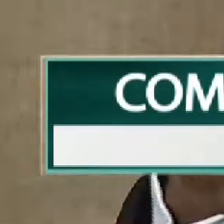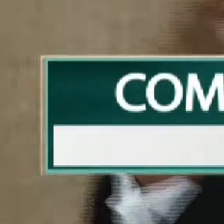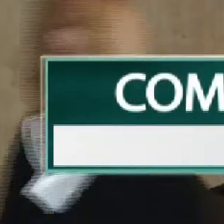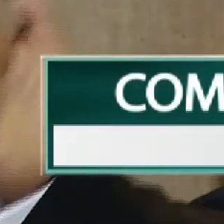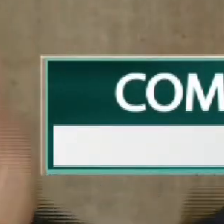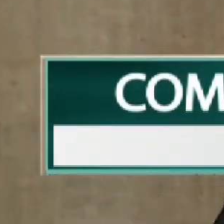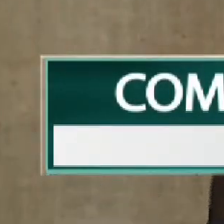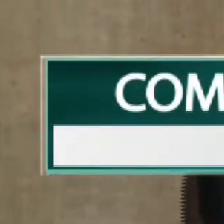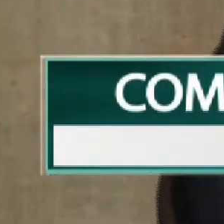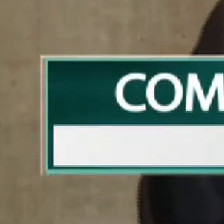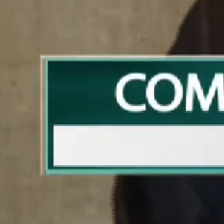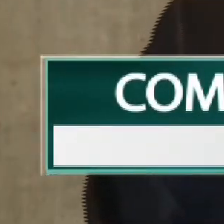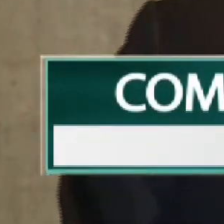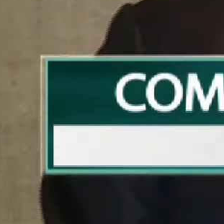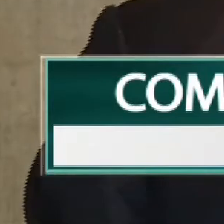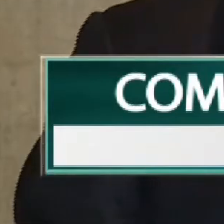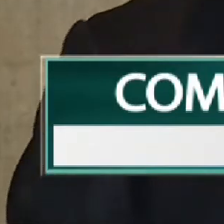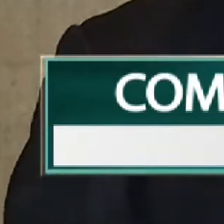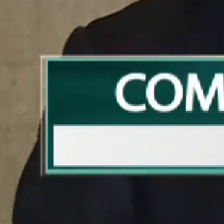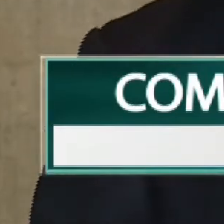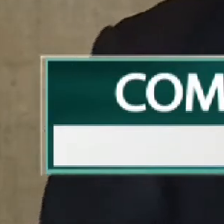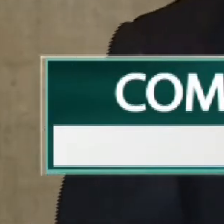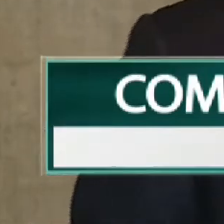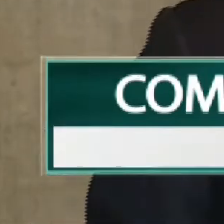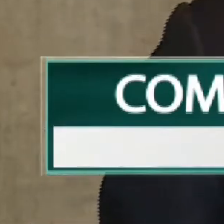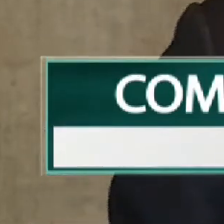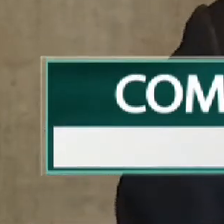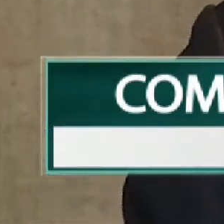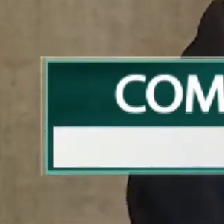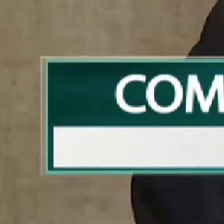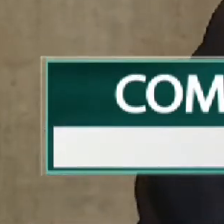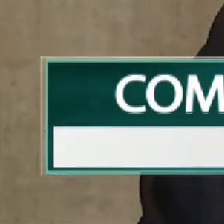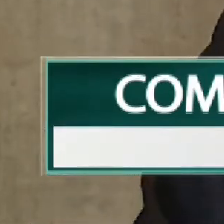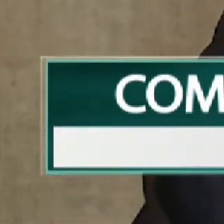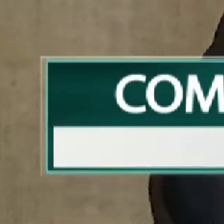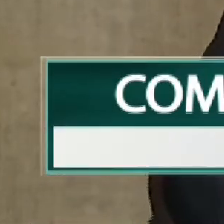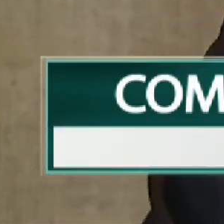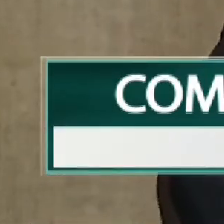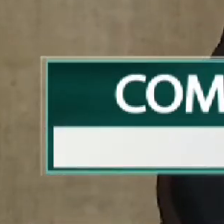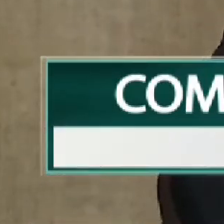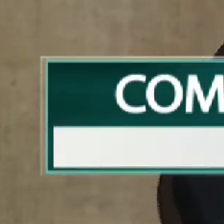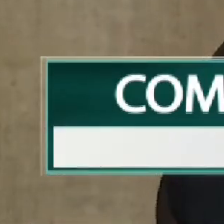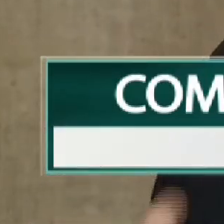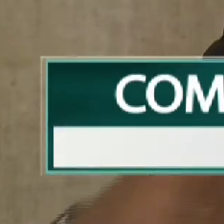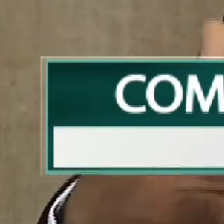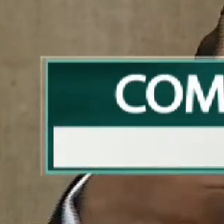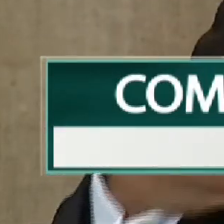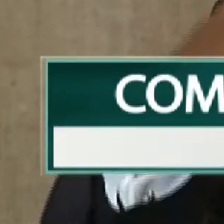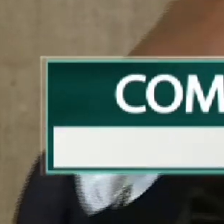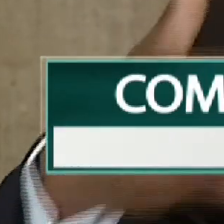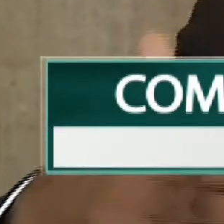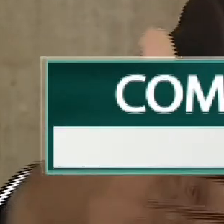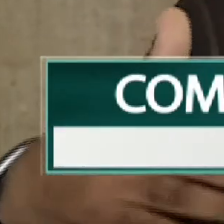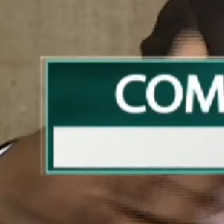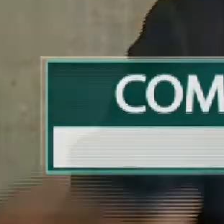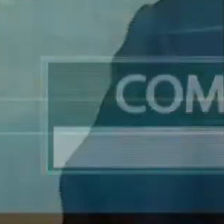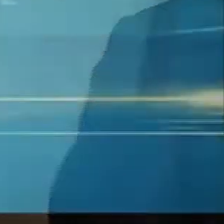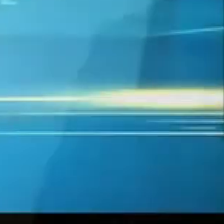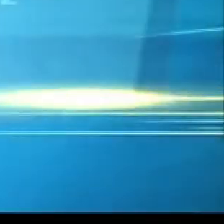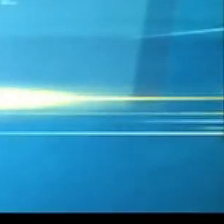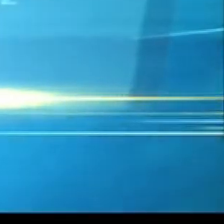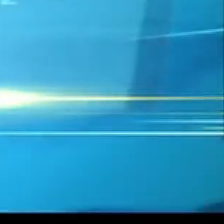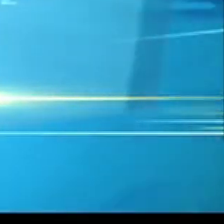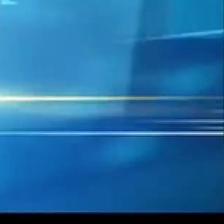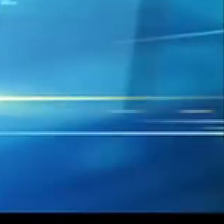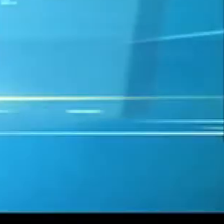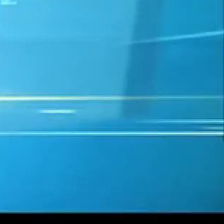of the east at around 6 knots, barometric pressure 1,016.0 millibars. That's 30.00 inches, and it is steady. But stay tuned,